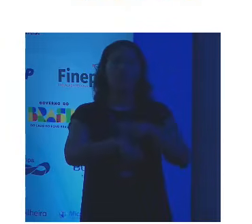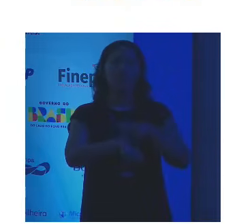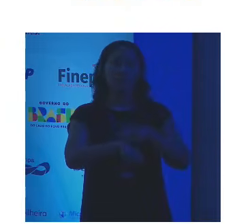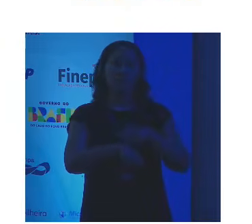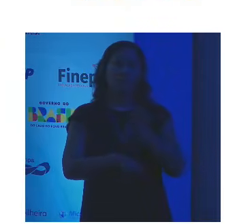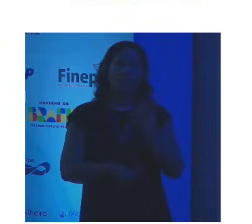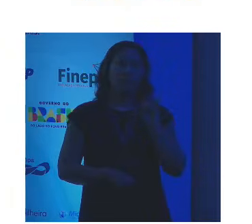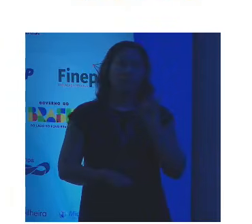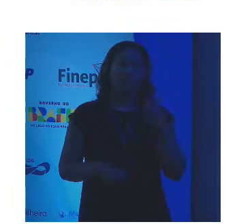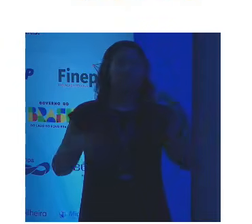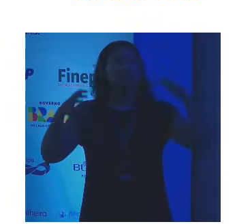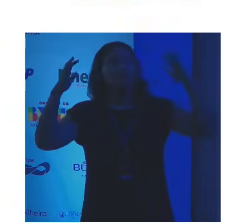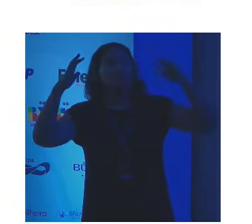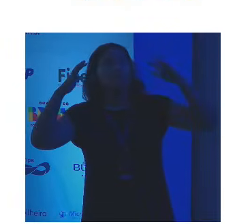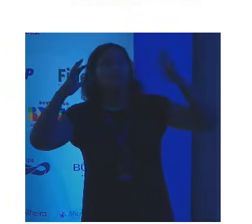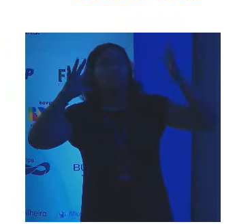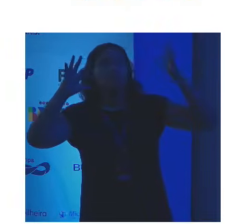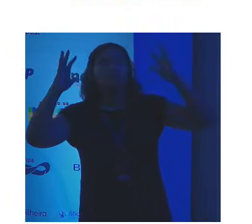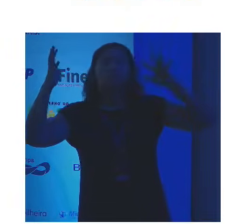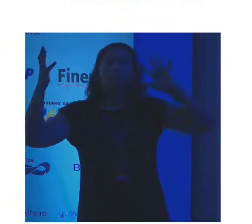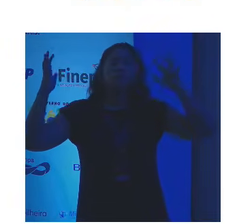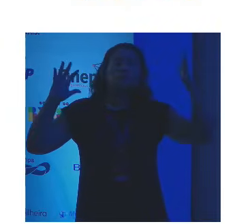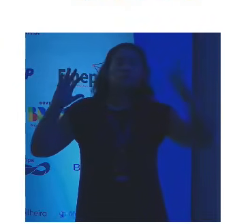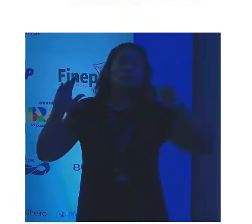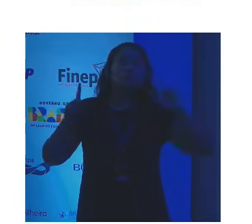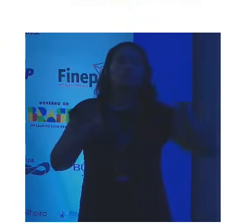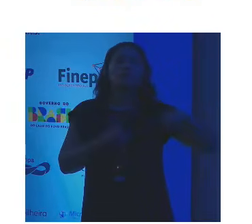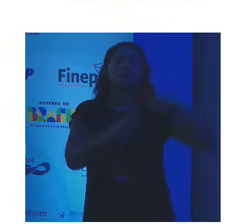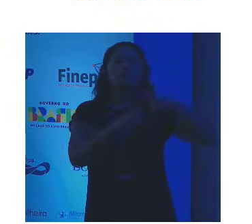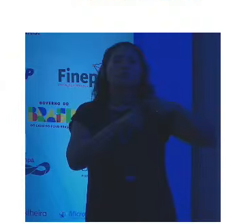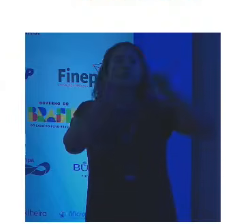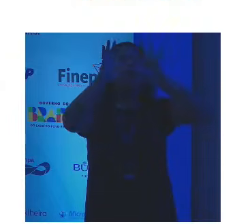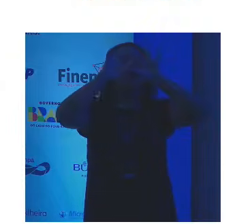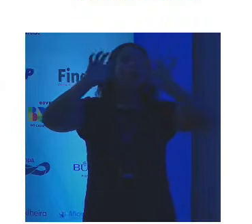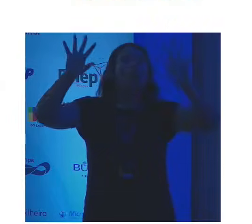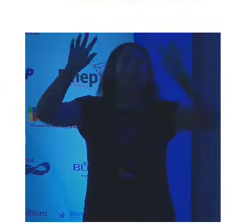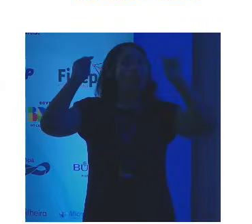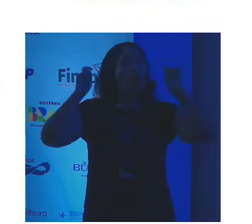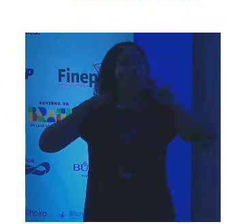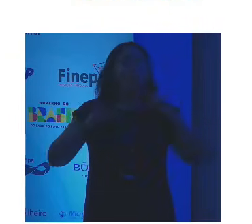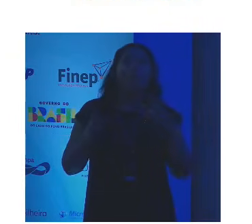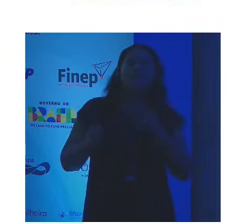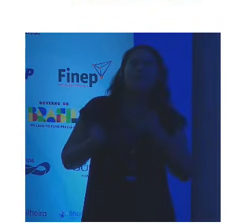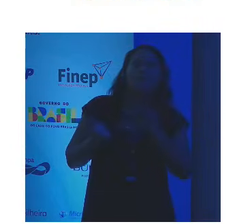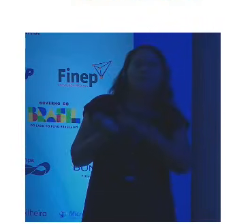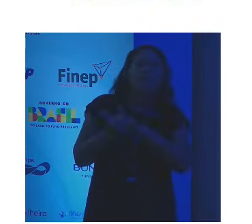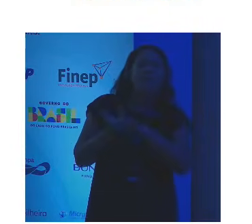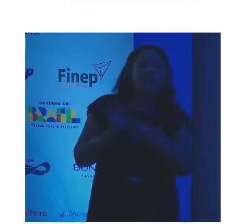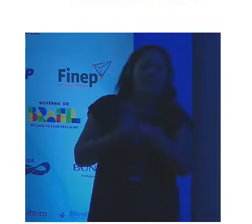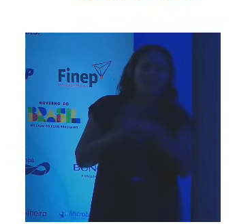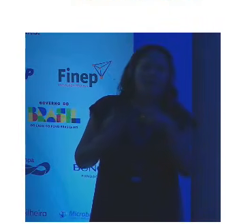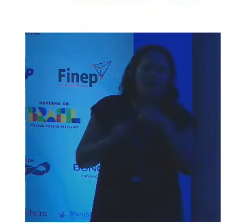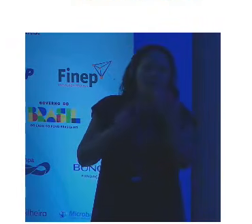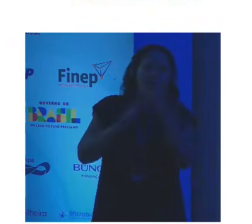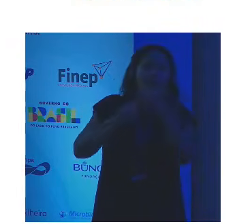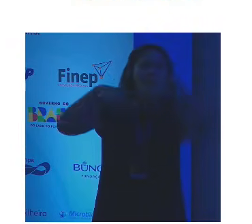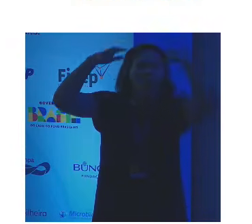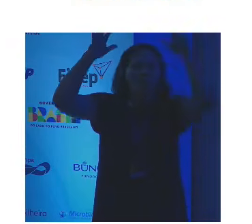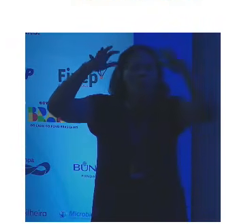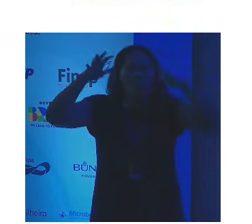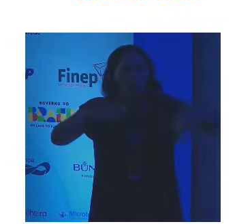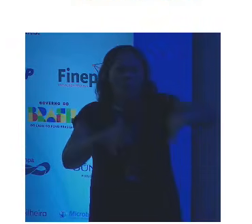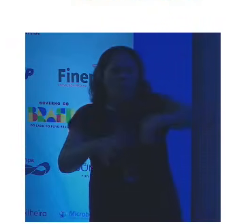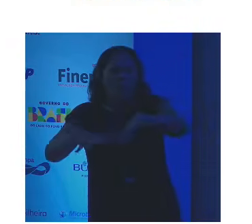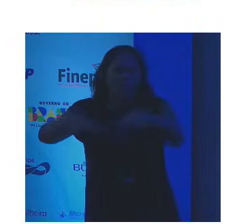will add some clouds on the wave are far higher, so what is the impact? And you are completely diving in the